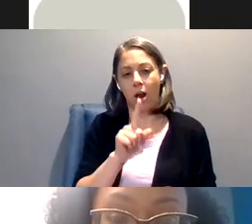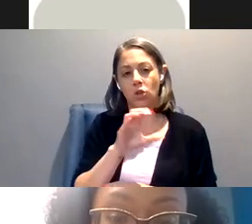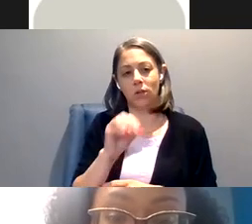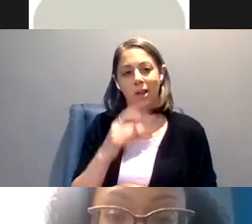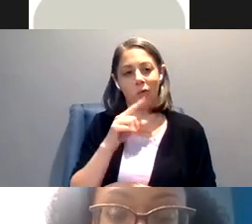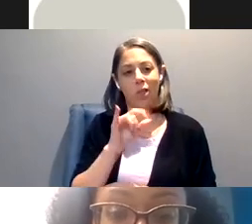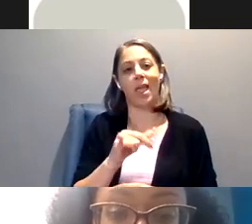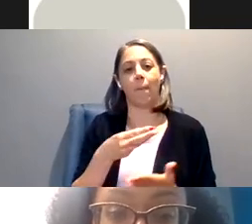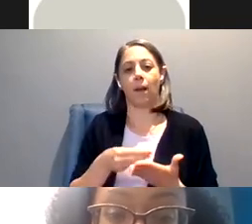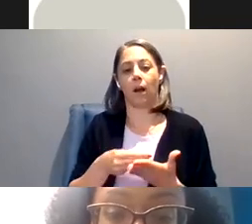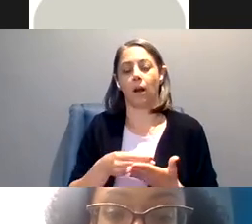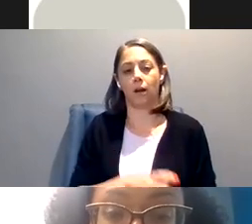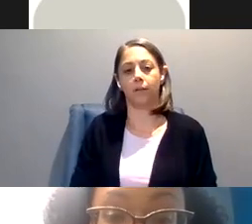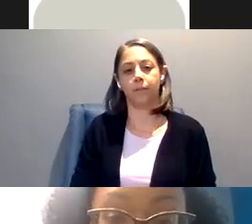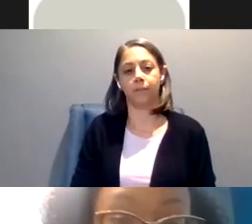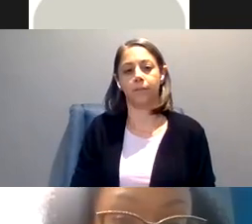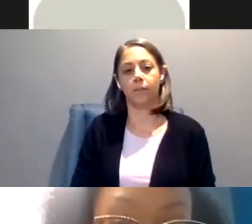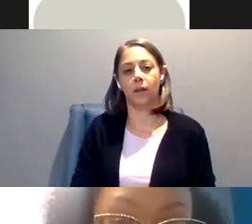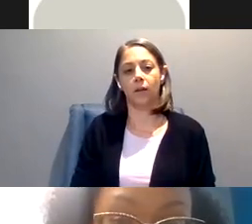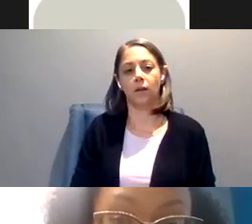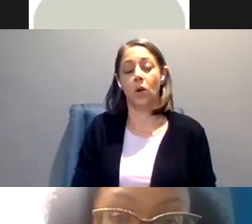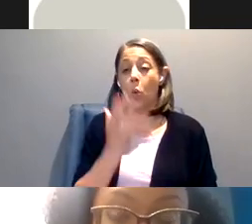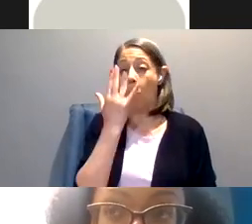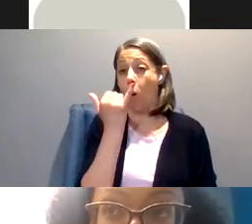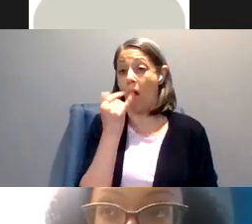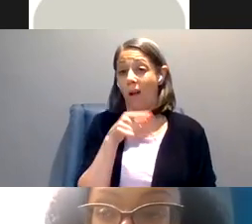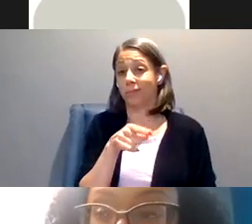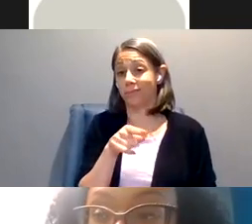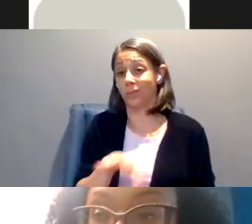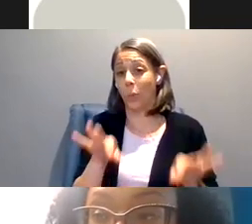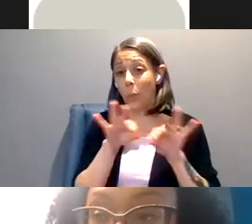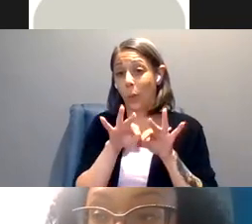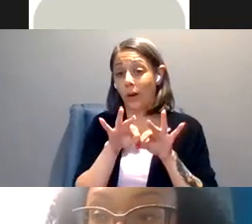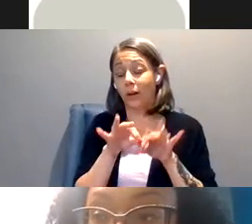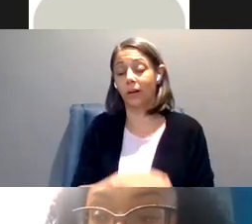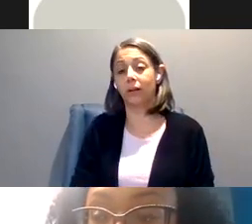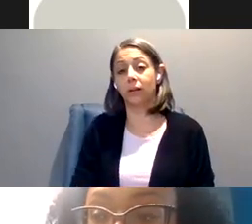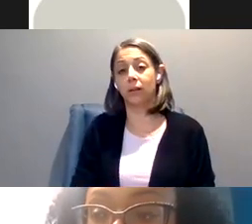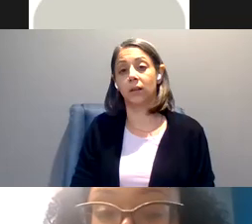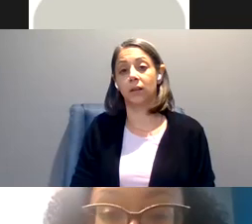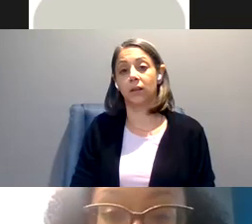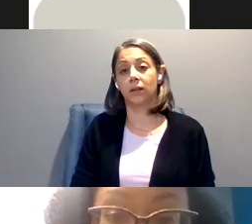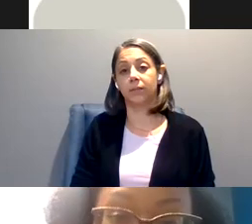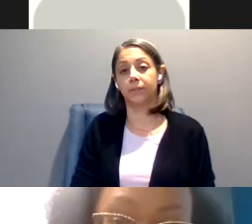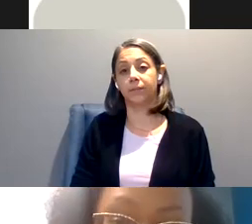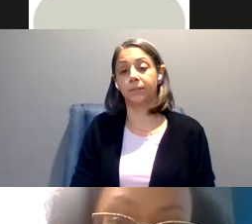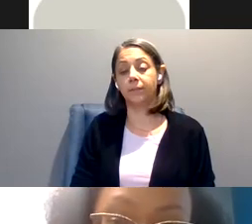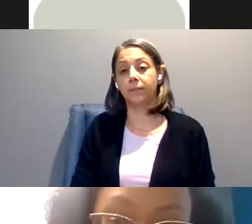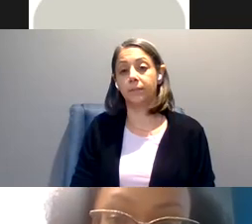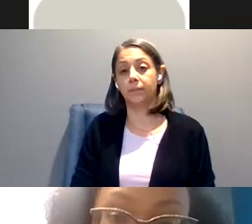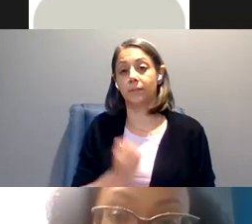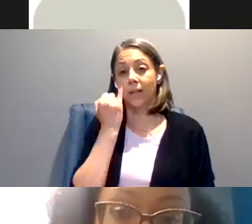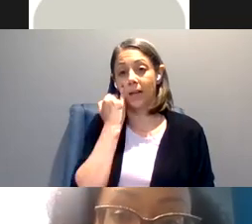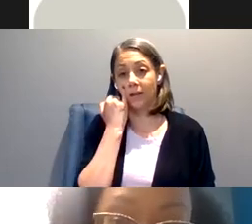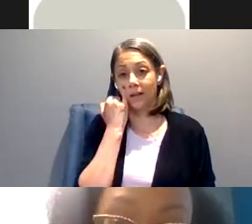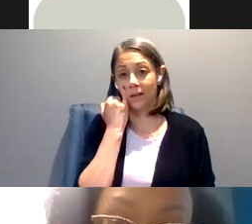all about. And one of the reasons why that's really important is because if you're one vote